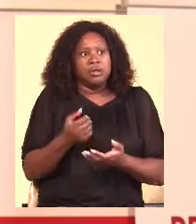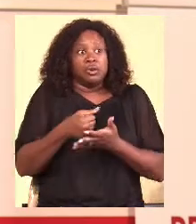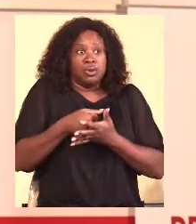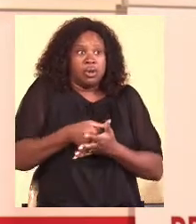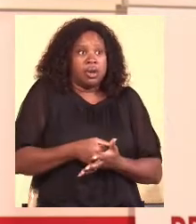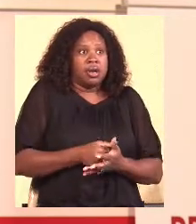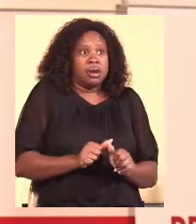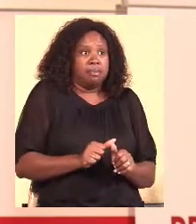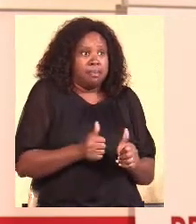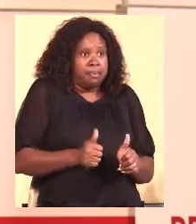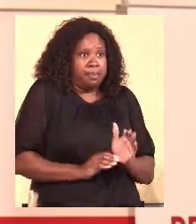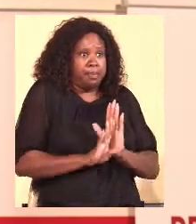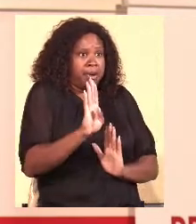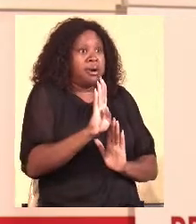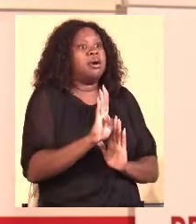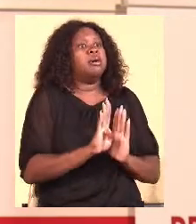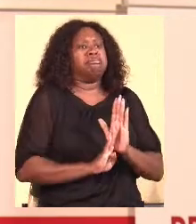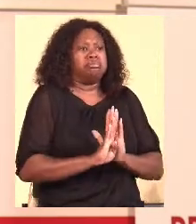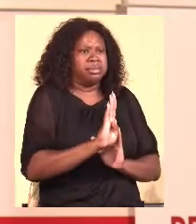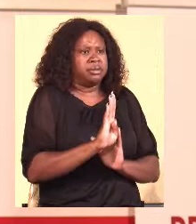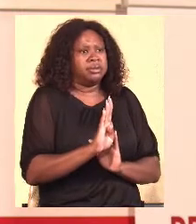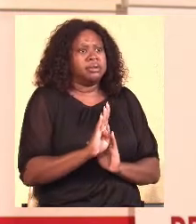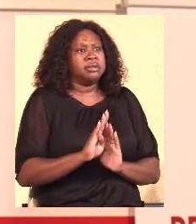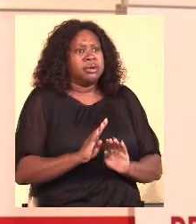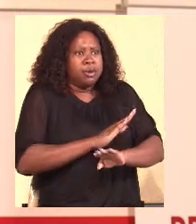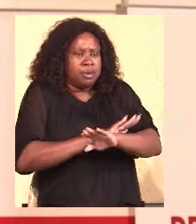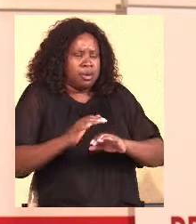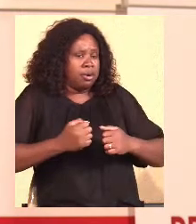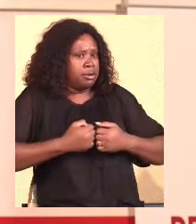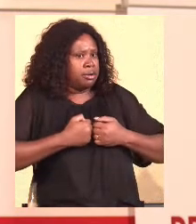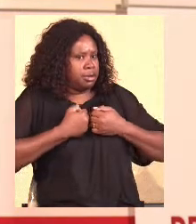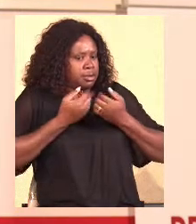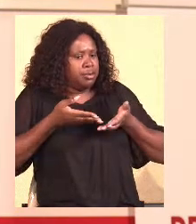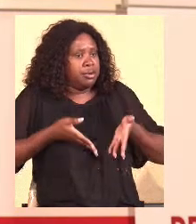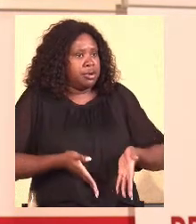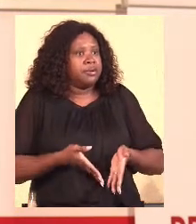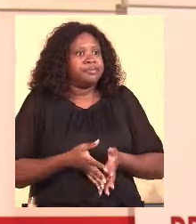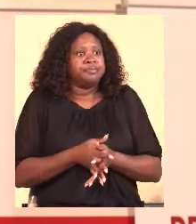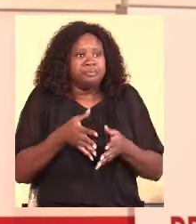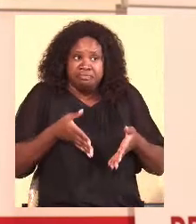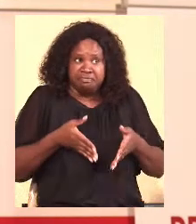improve our own strategies or coping strategies.